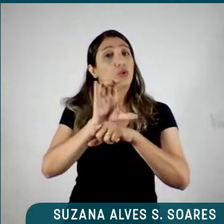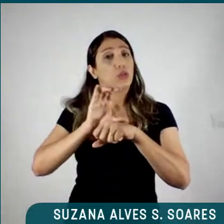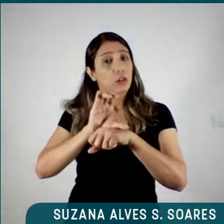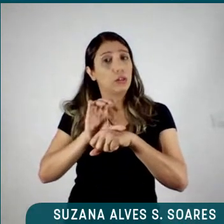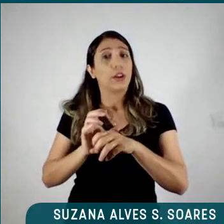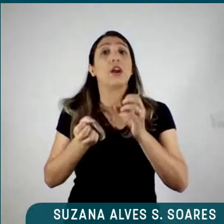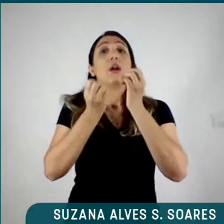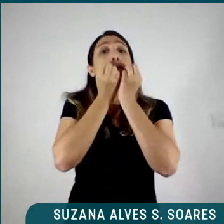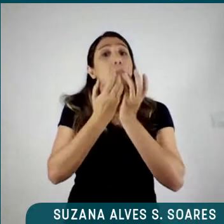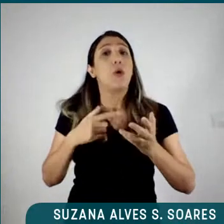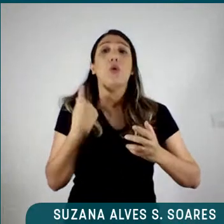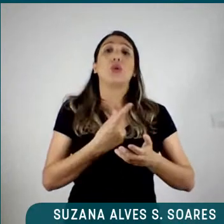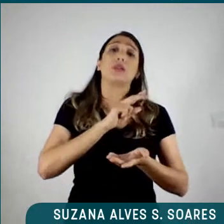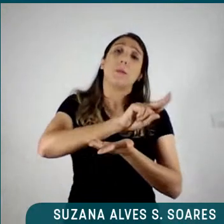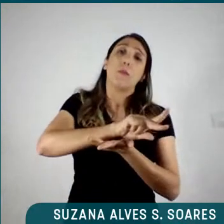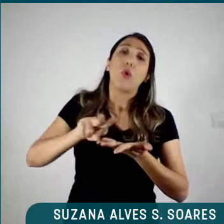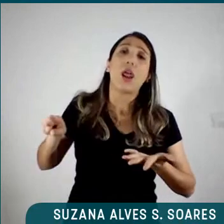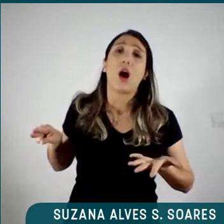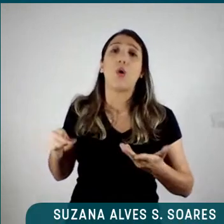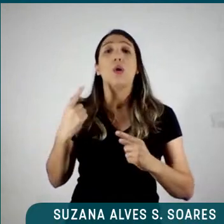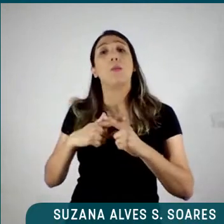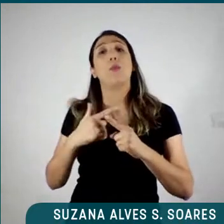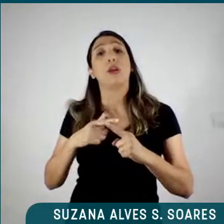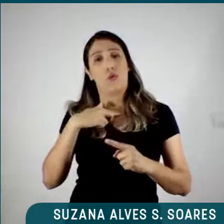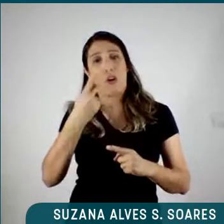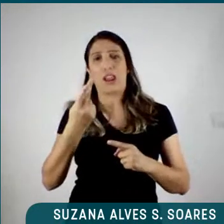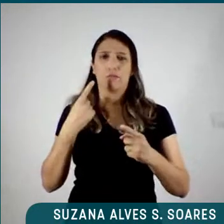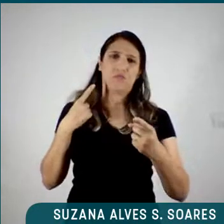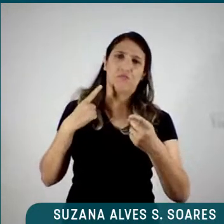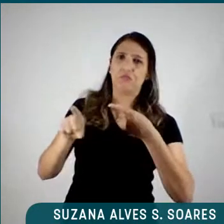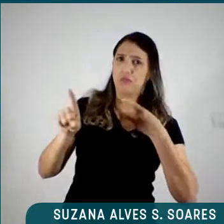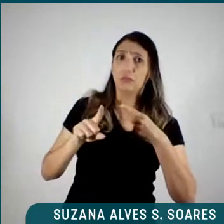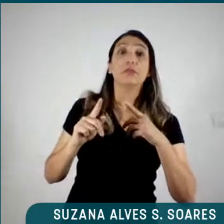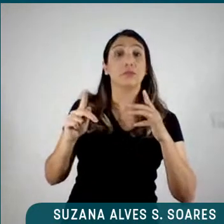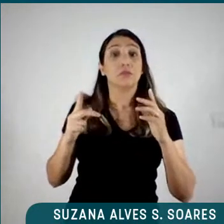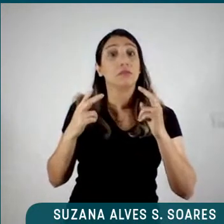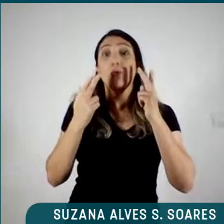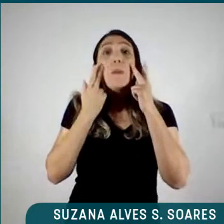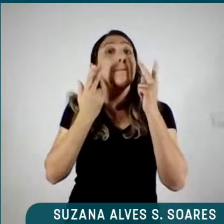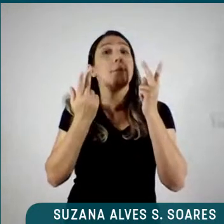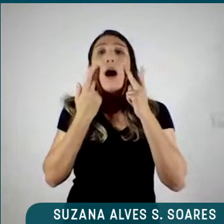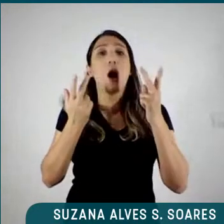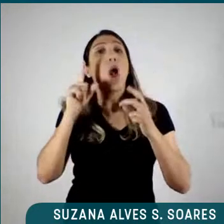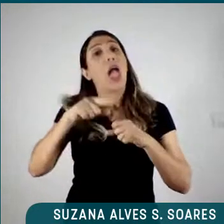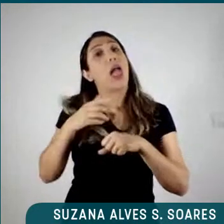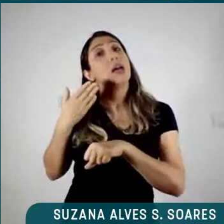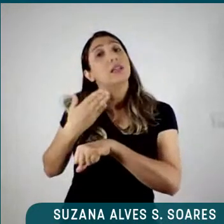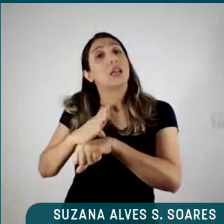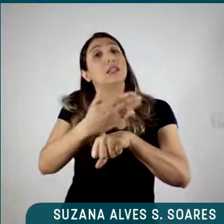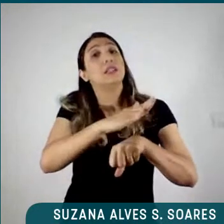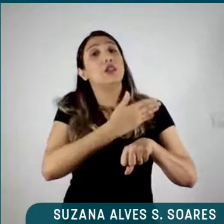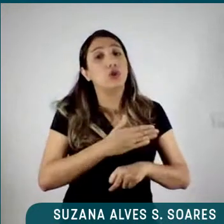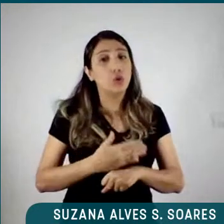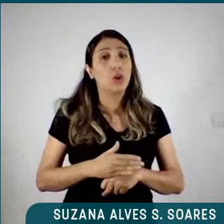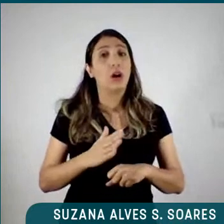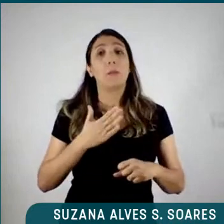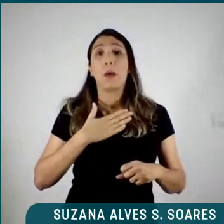This is a constitutional right of everybody, but we have to fight for it. Of course,